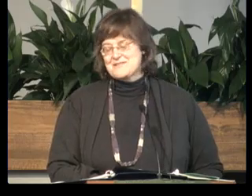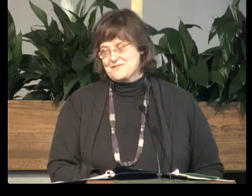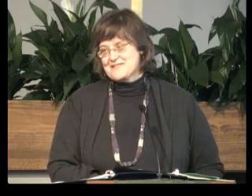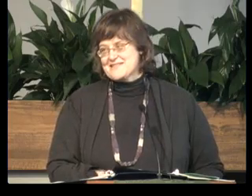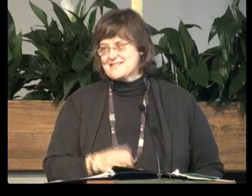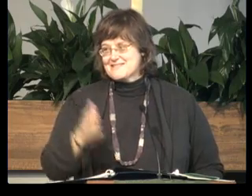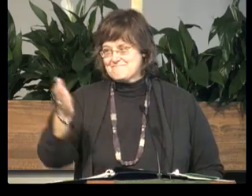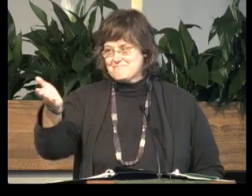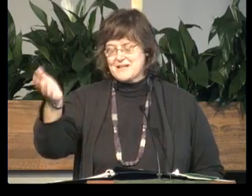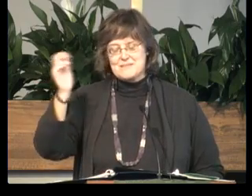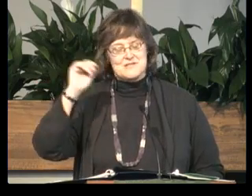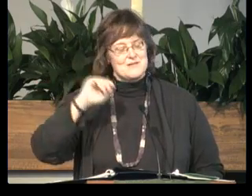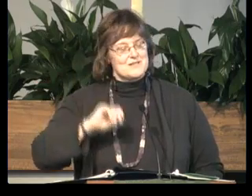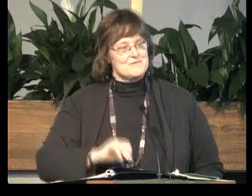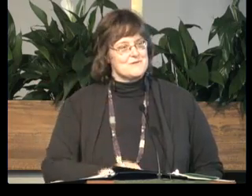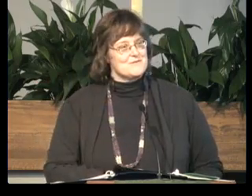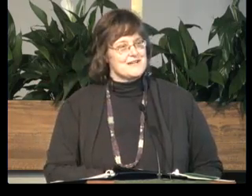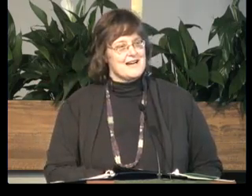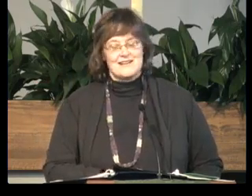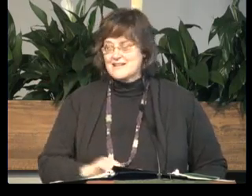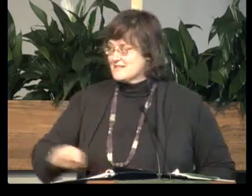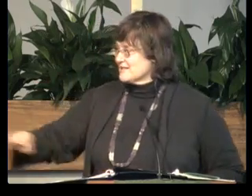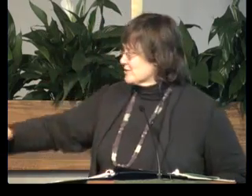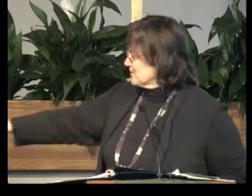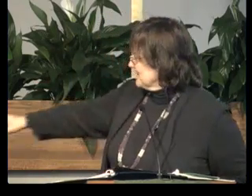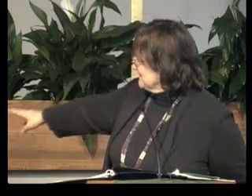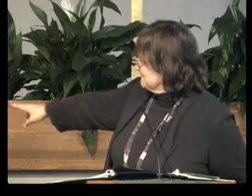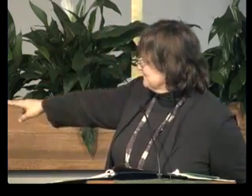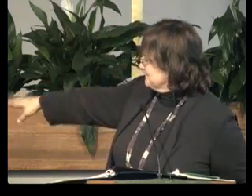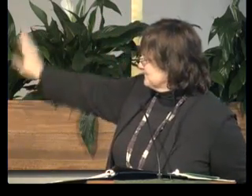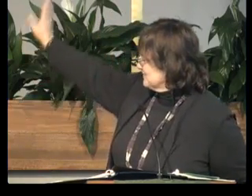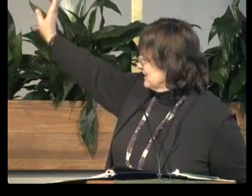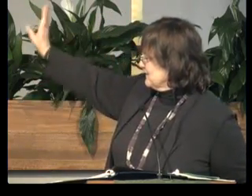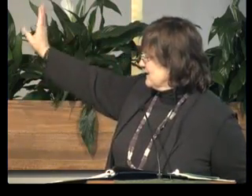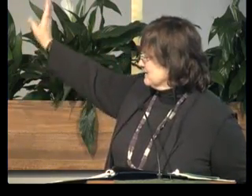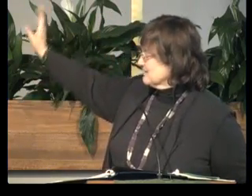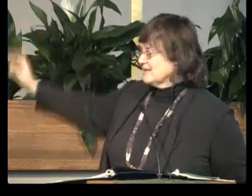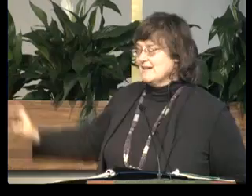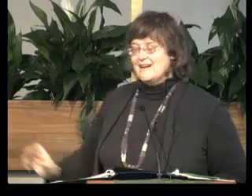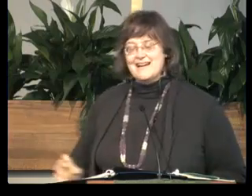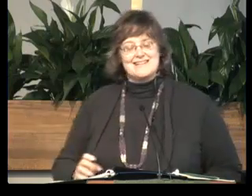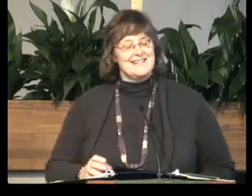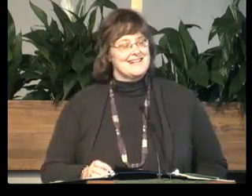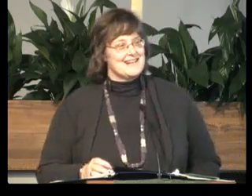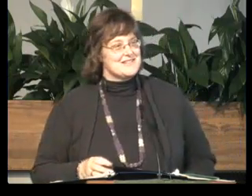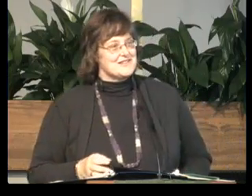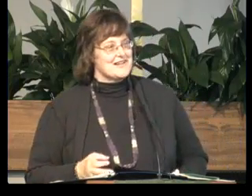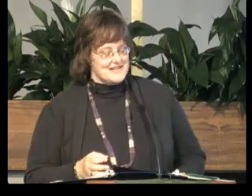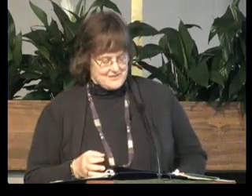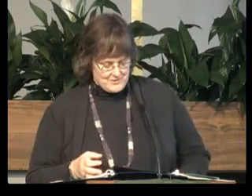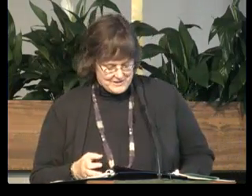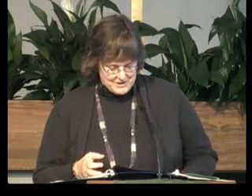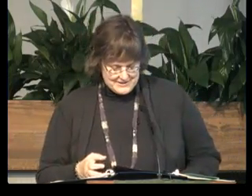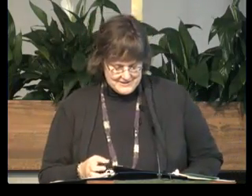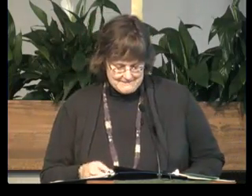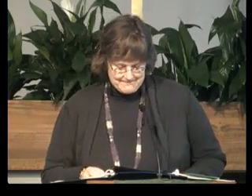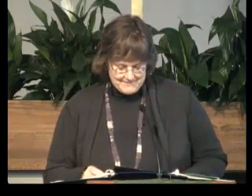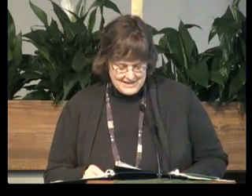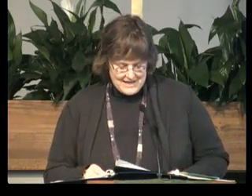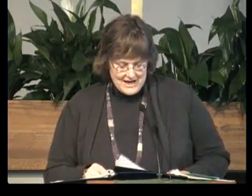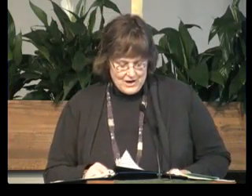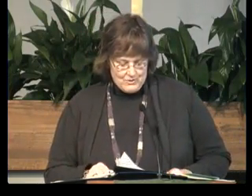make a difference. Pick up some extra food for that. See Tori, wave your hand, and he can answer any other